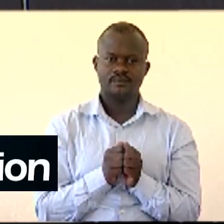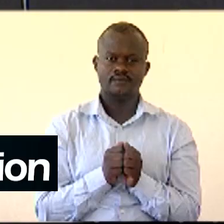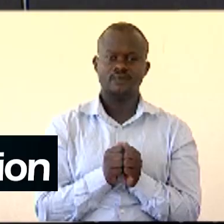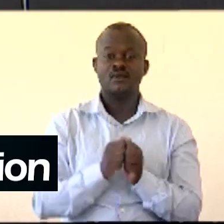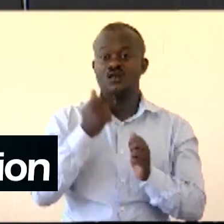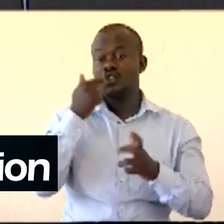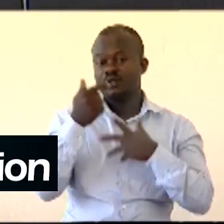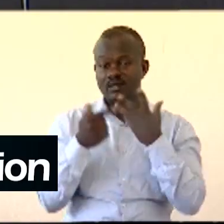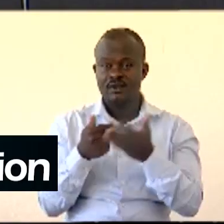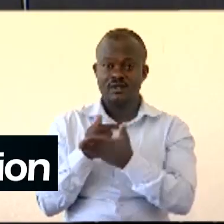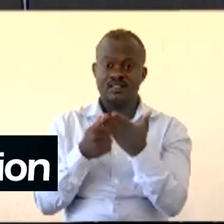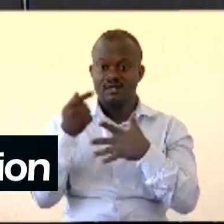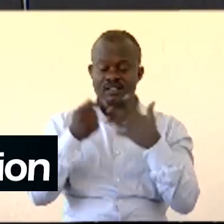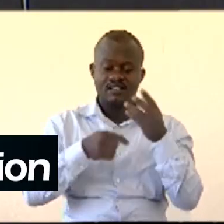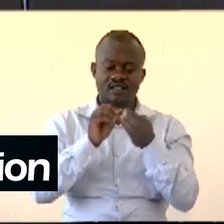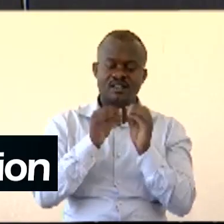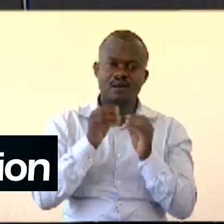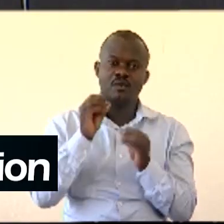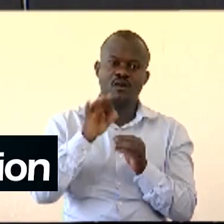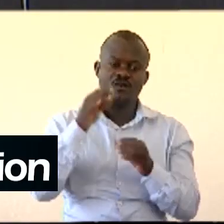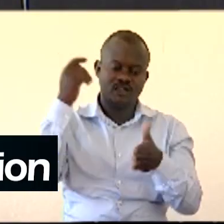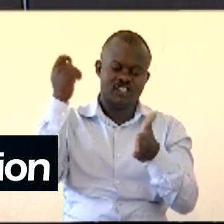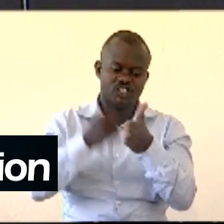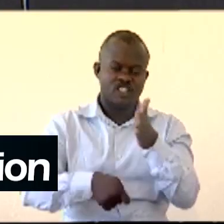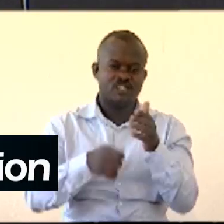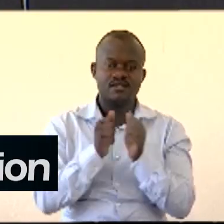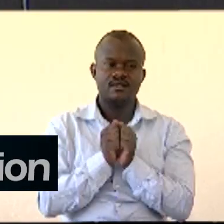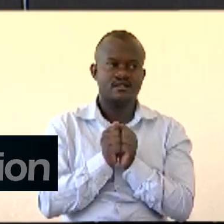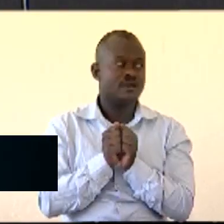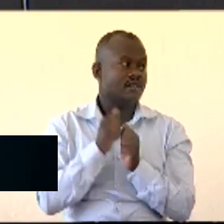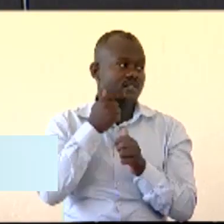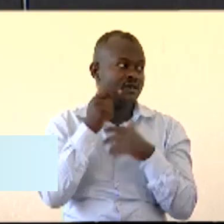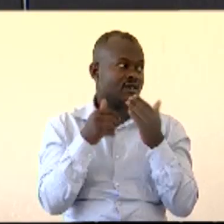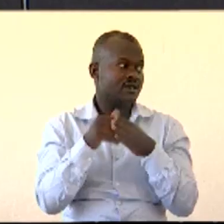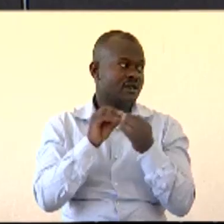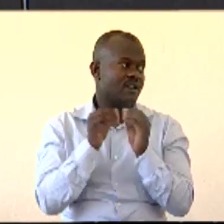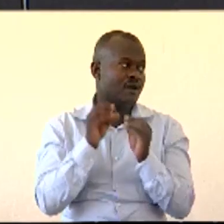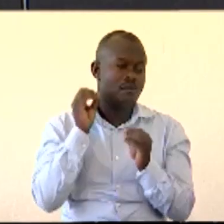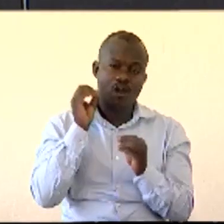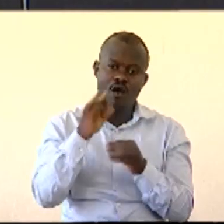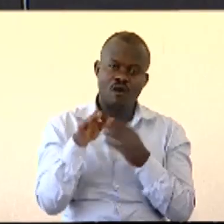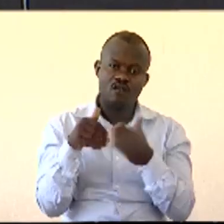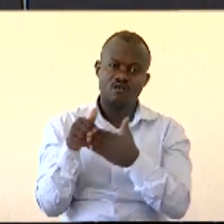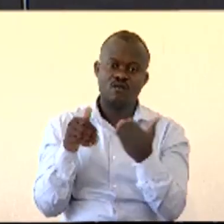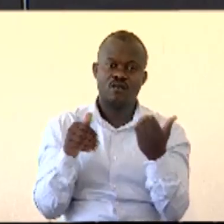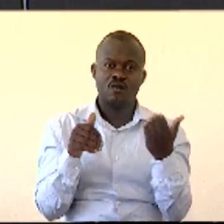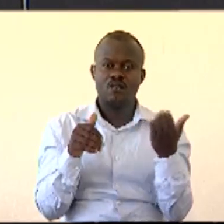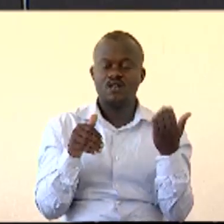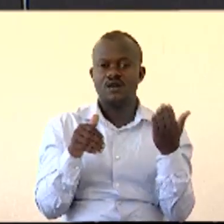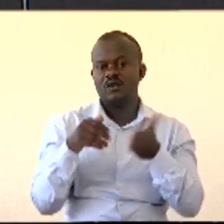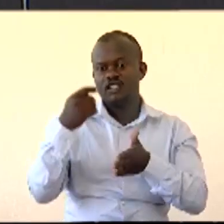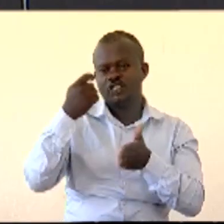So this is the number of the charges. This is the number of